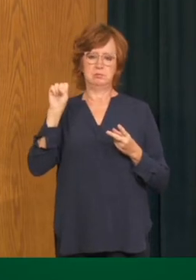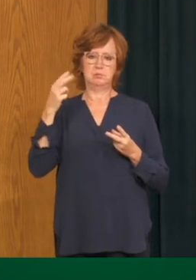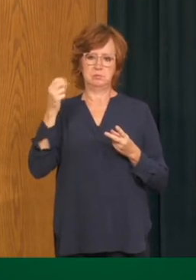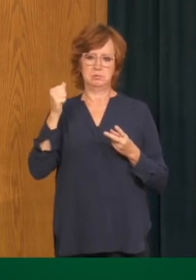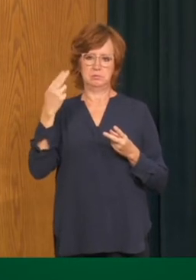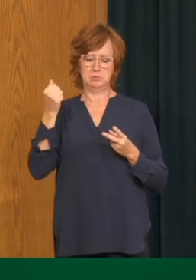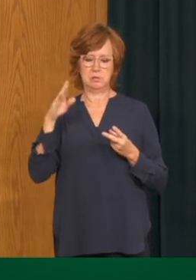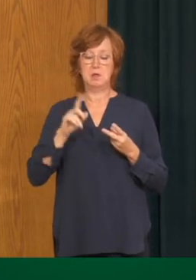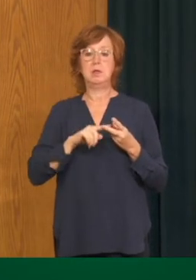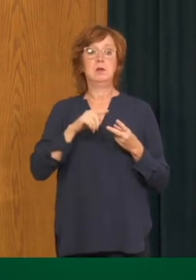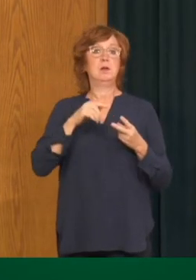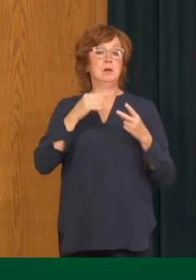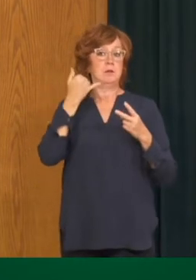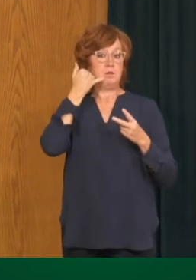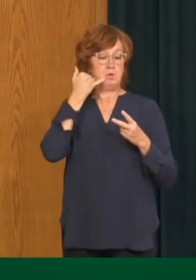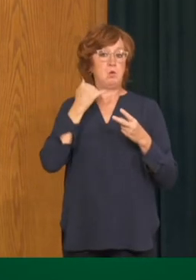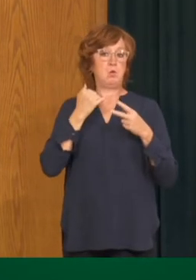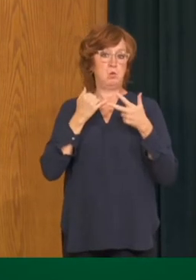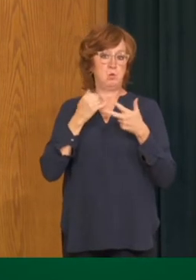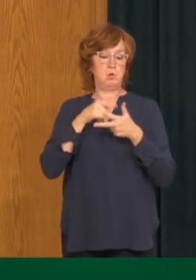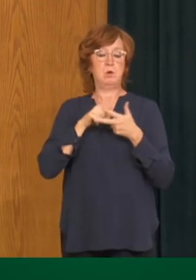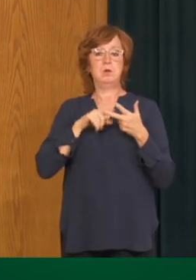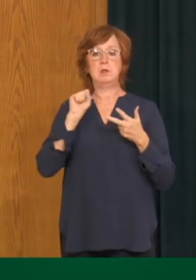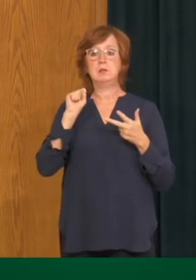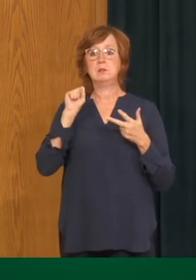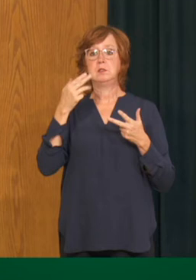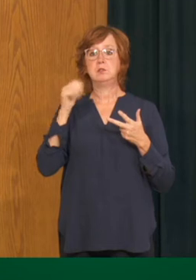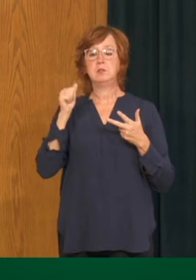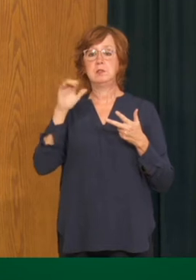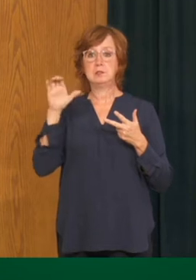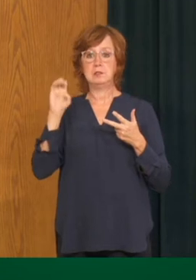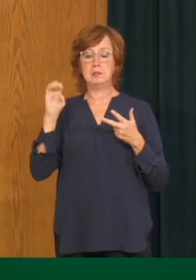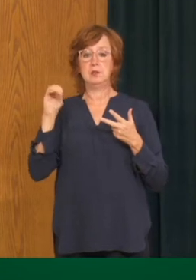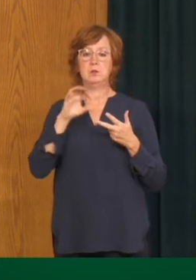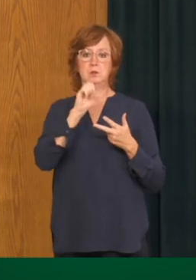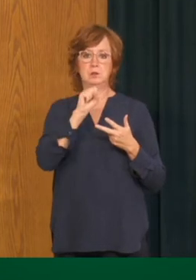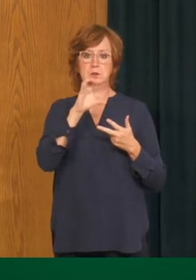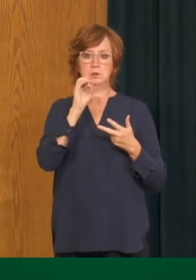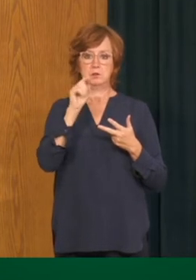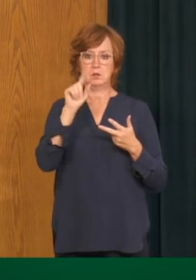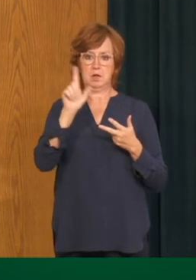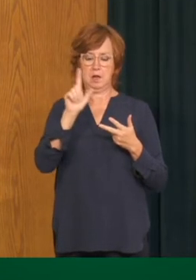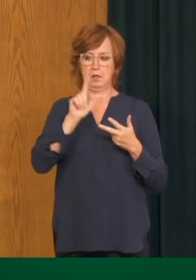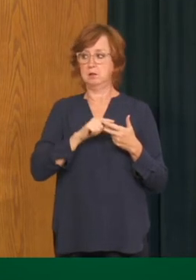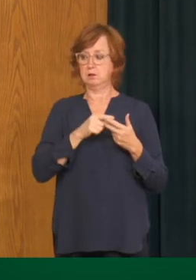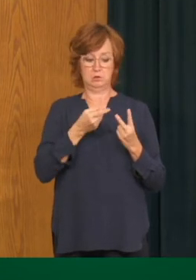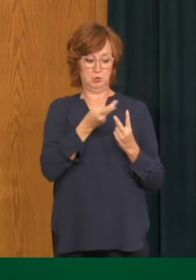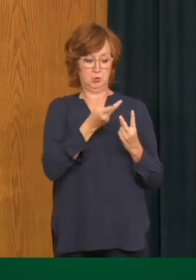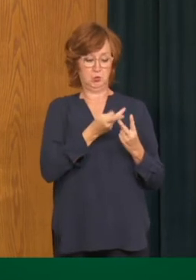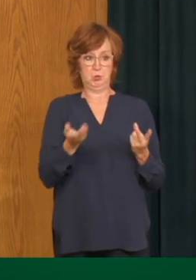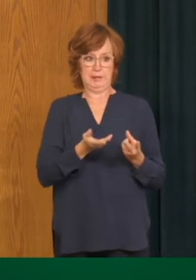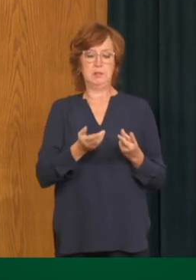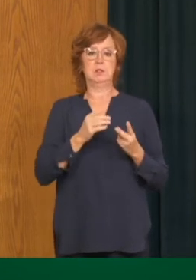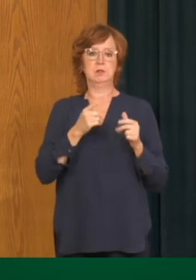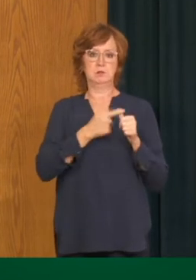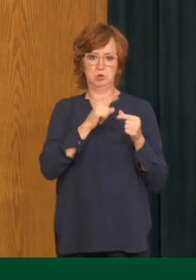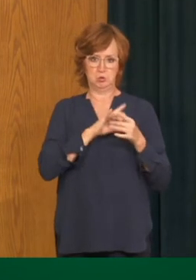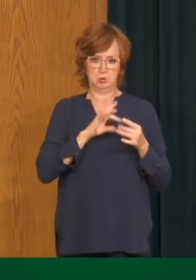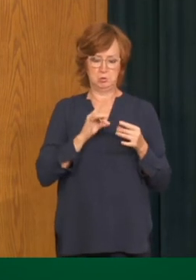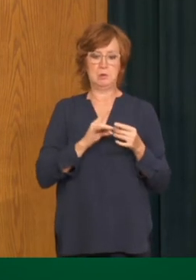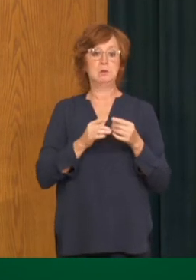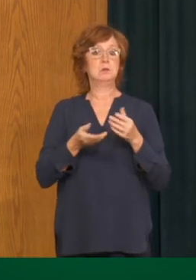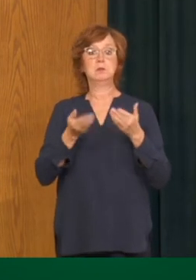line in Saskatoon is SHA CEO Scott Livingstone. Both the Premier and Dr. Shahab will have opening